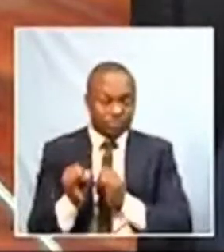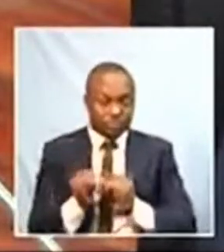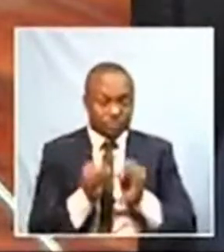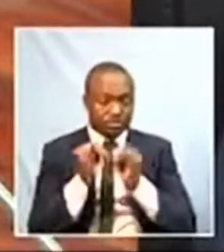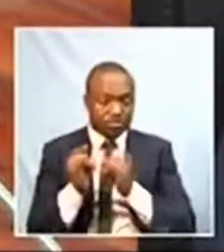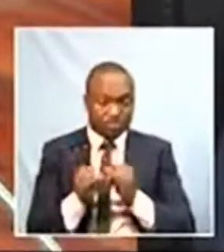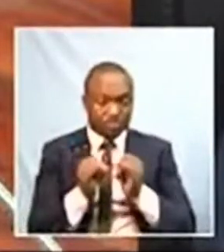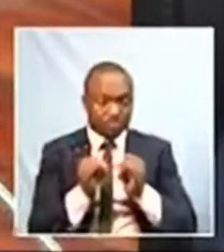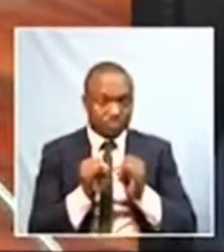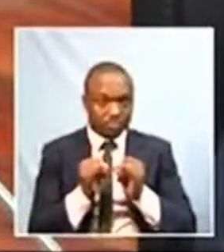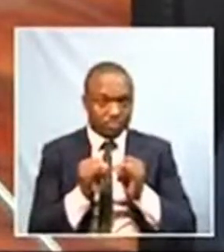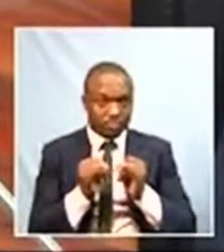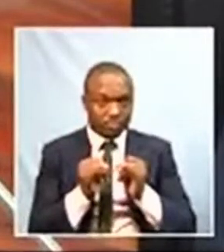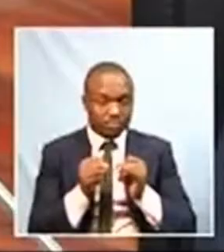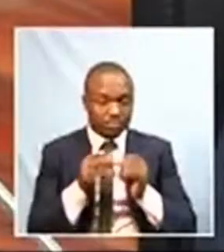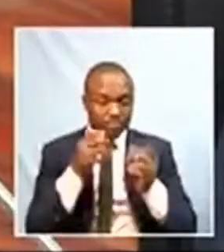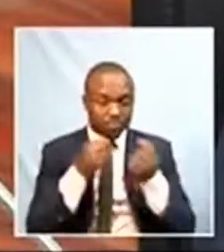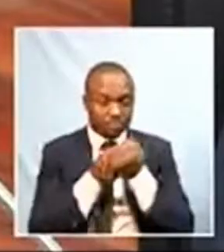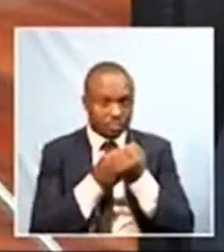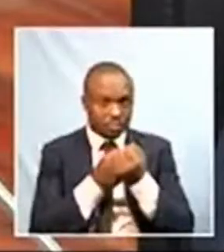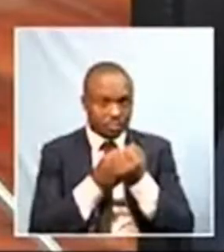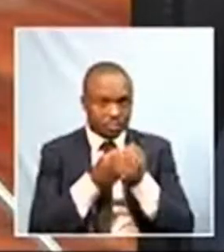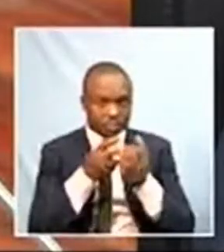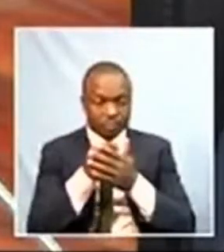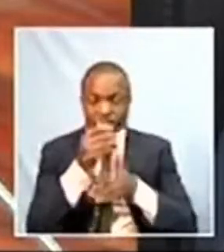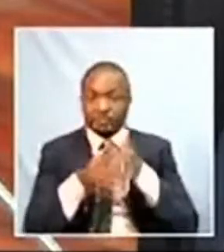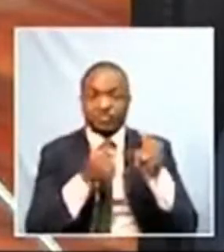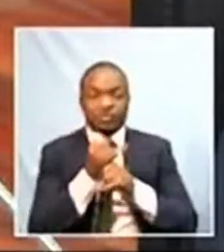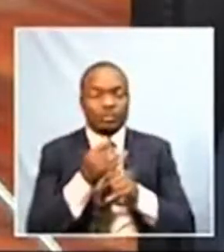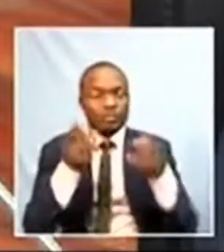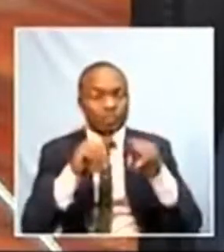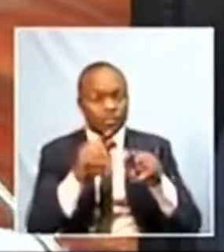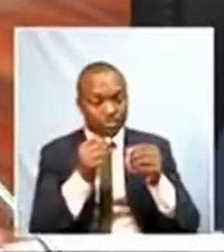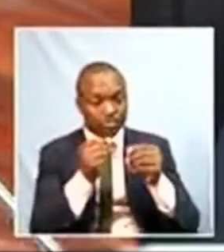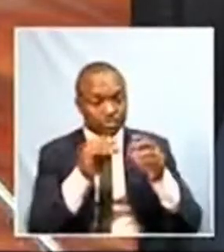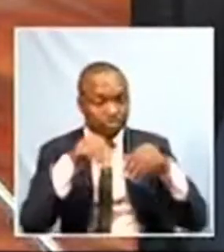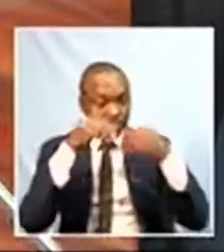funded within the financial year as and when funds are dispersed.